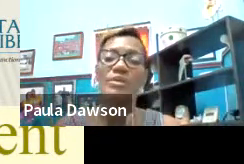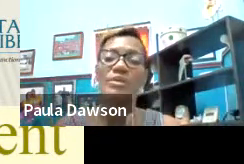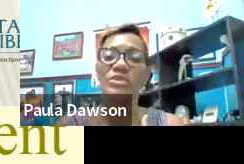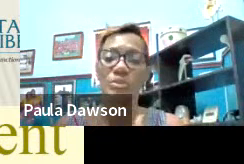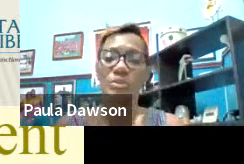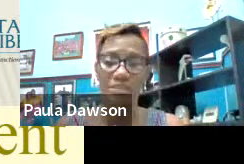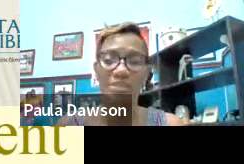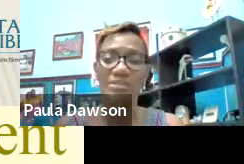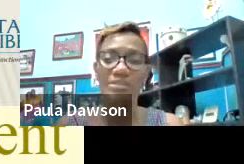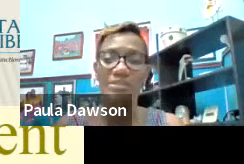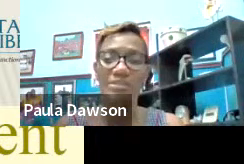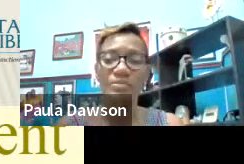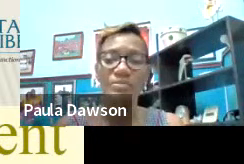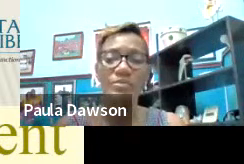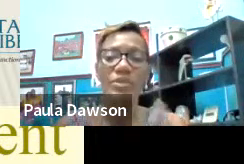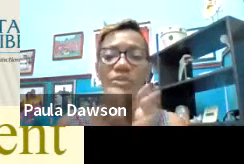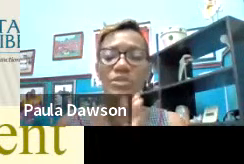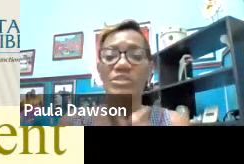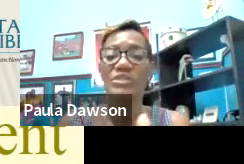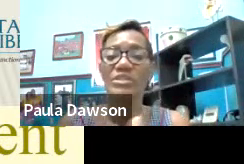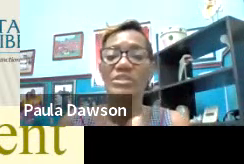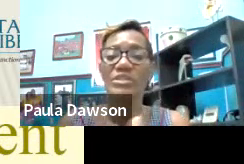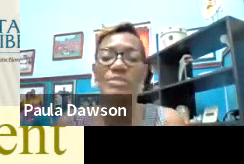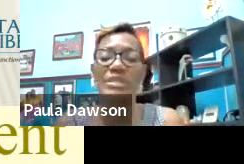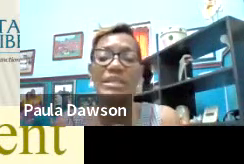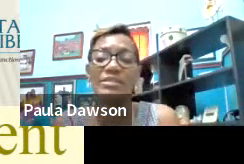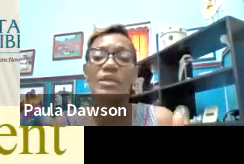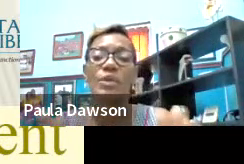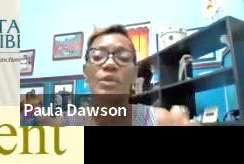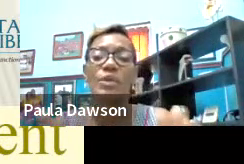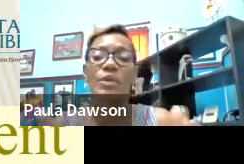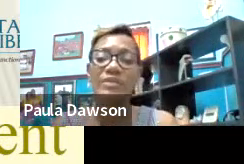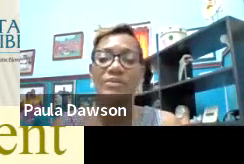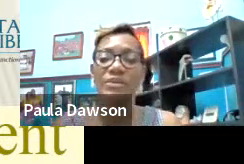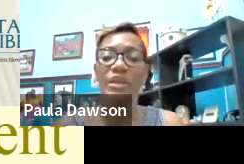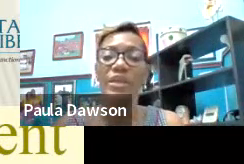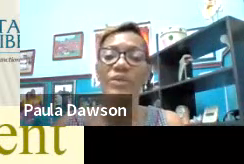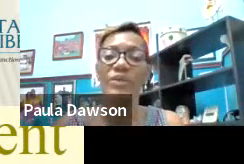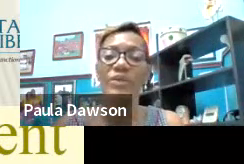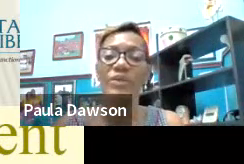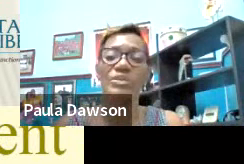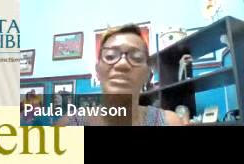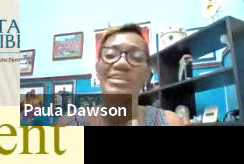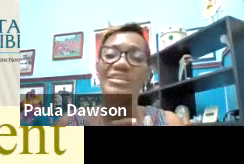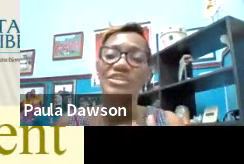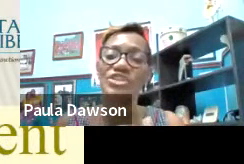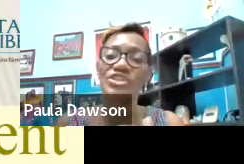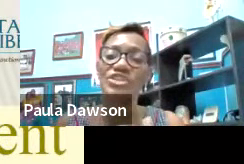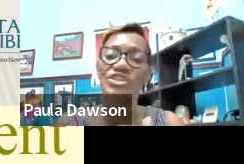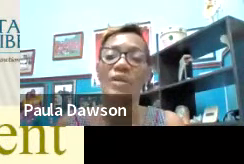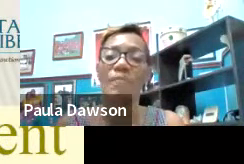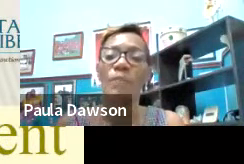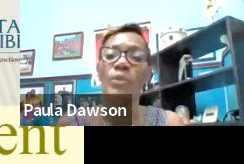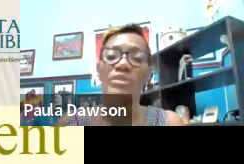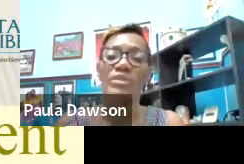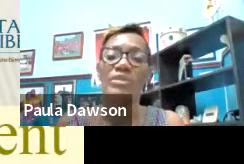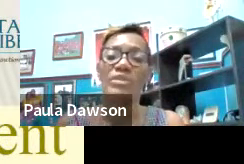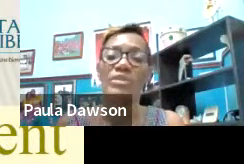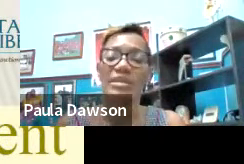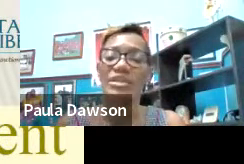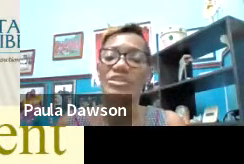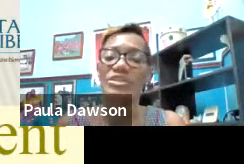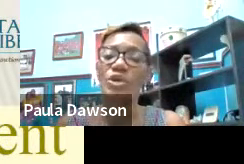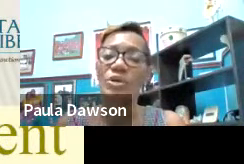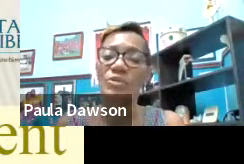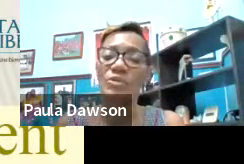on their spasticity. There's another type of treatment that we're pioneering here at UA, which is injection with